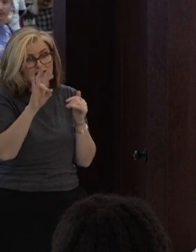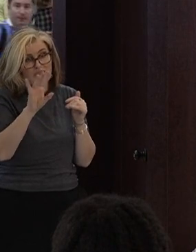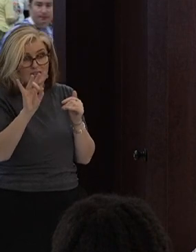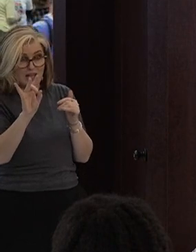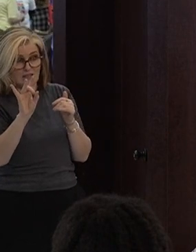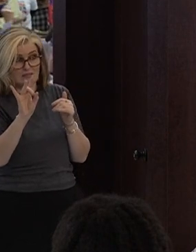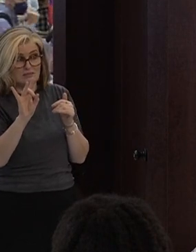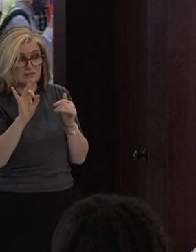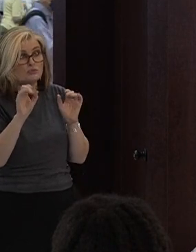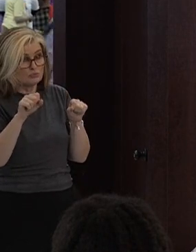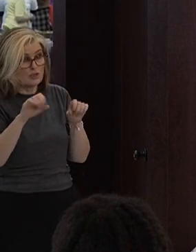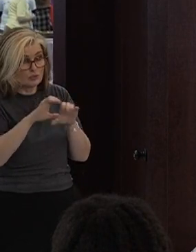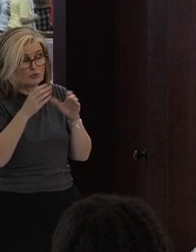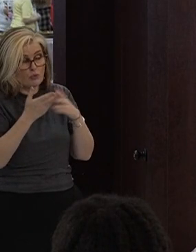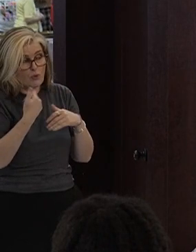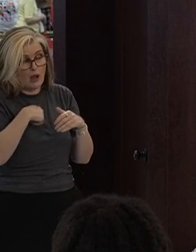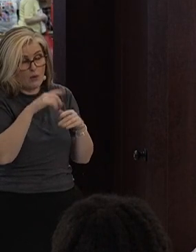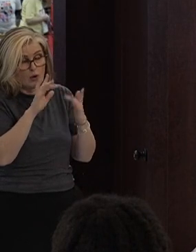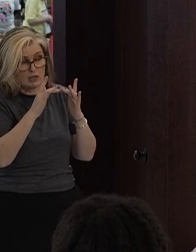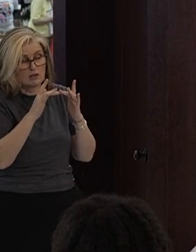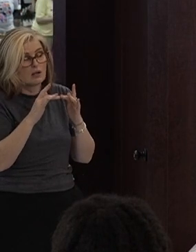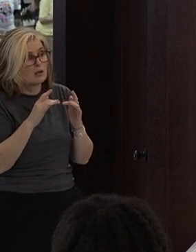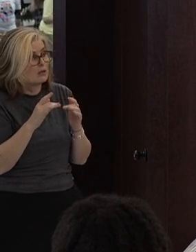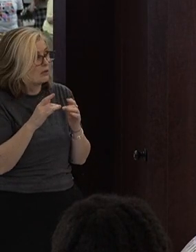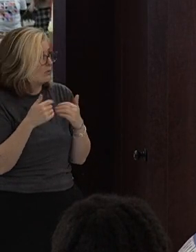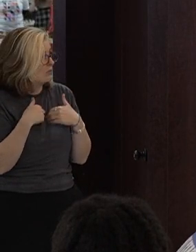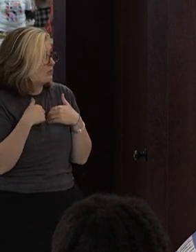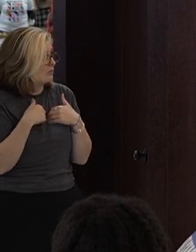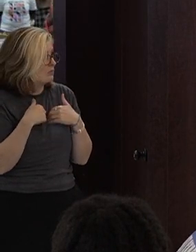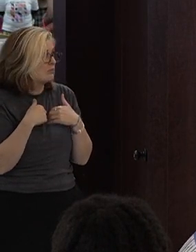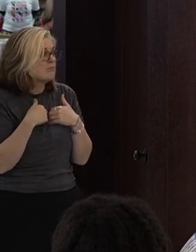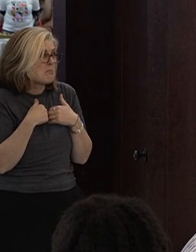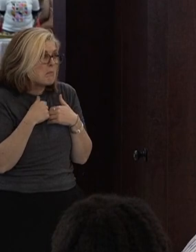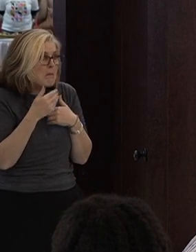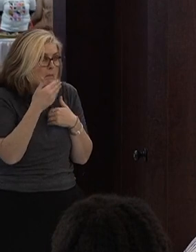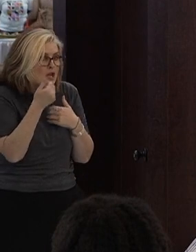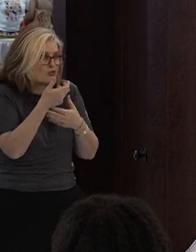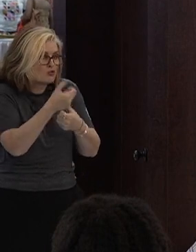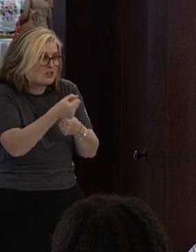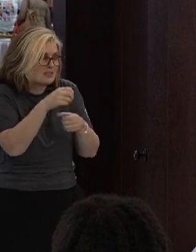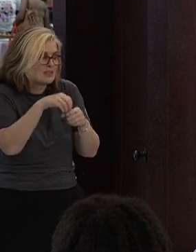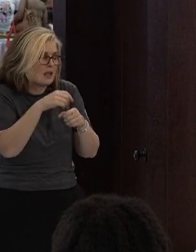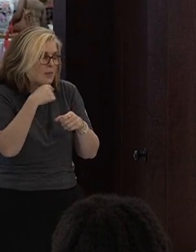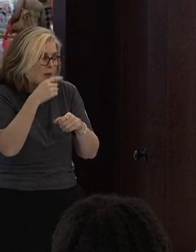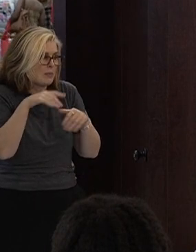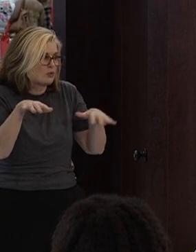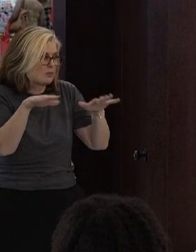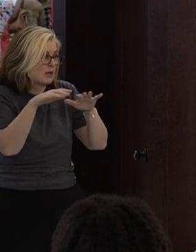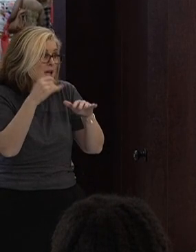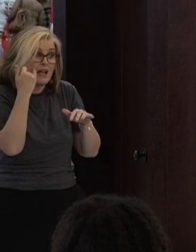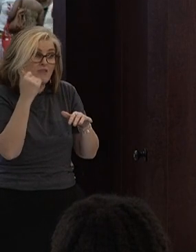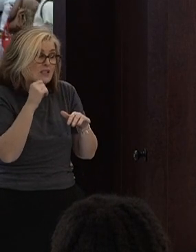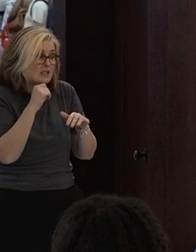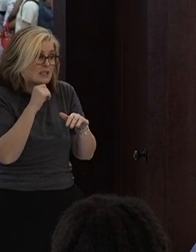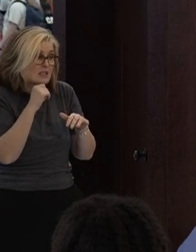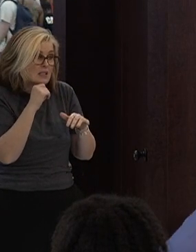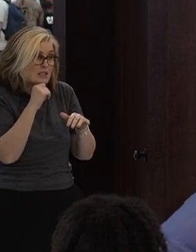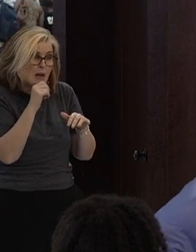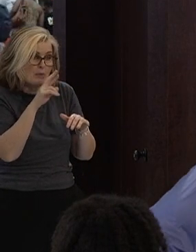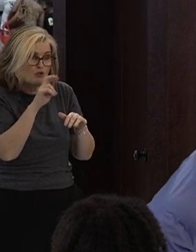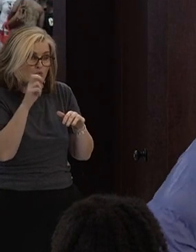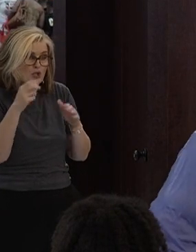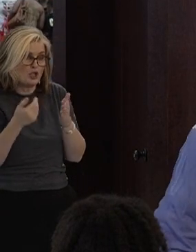1978, which you can do on our website, then you have a greater assurance that it's in the public domain if it has not been